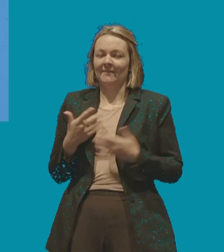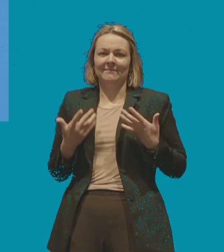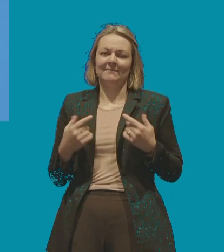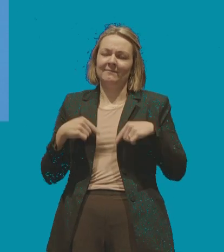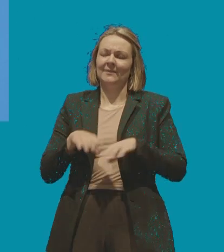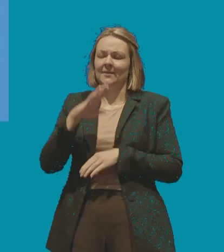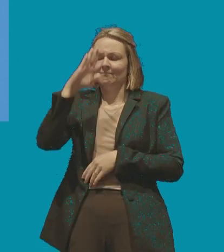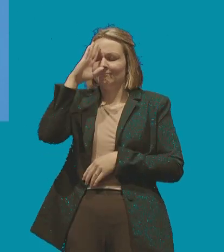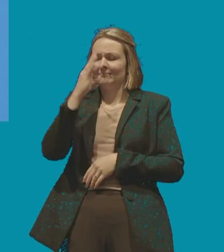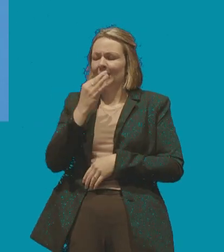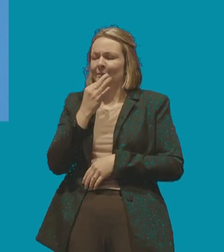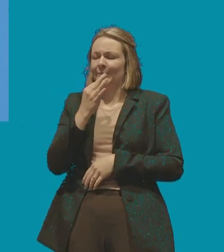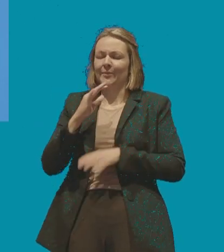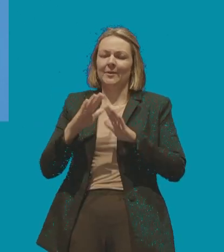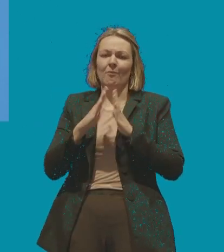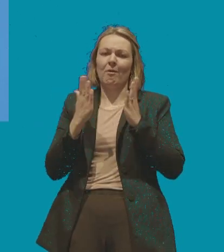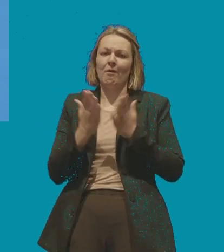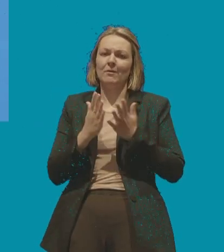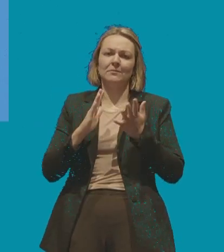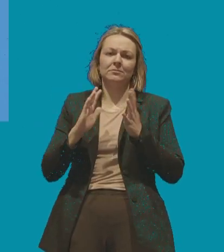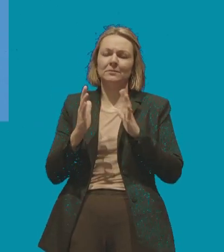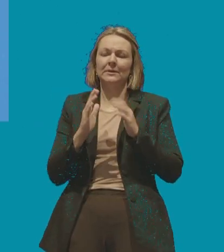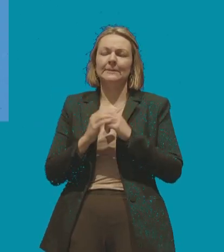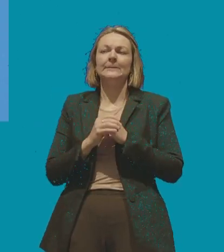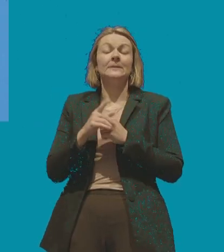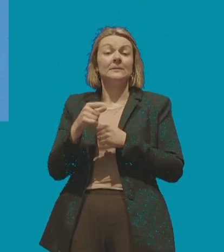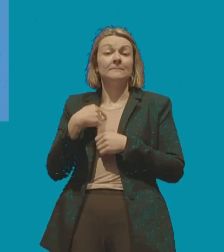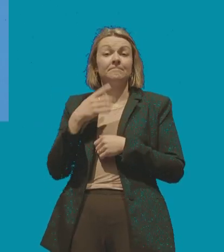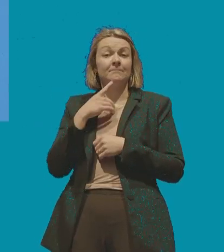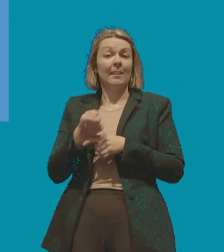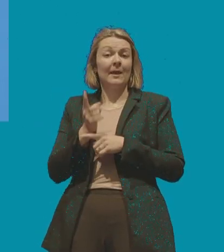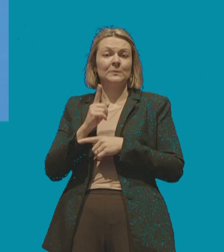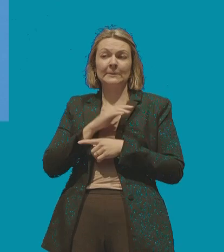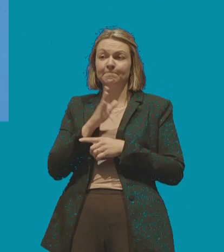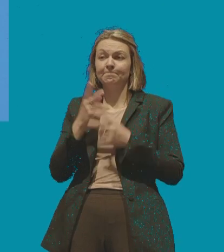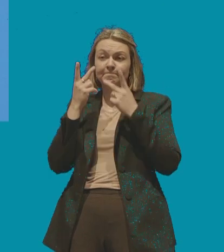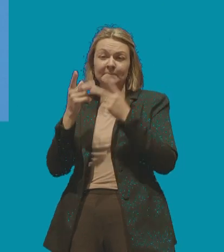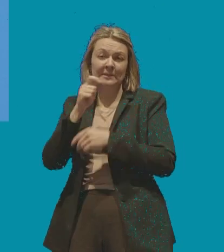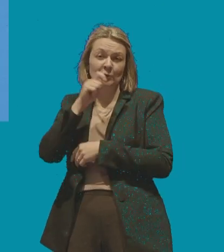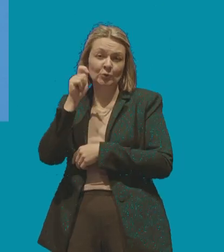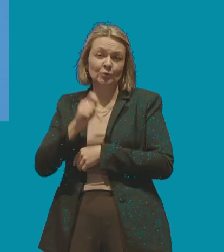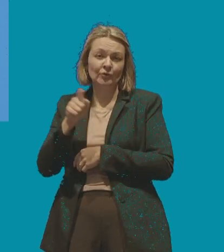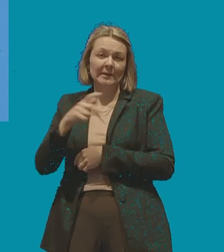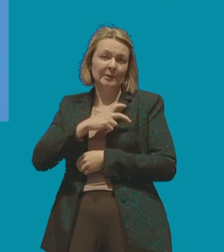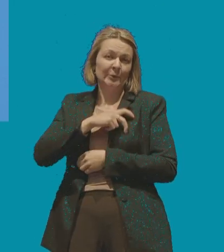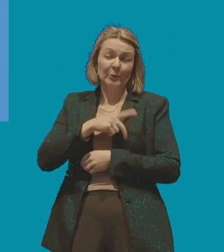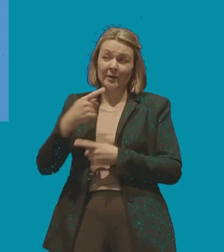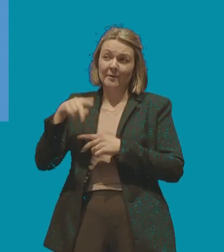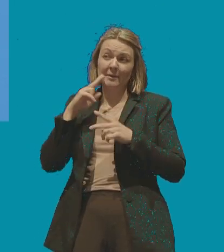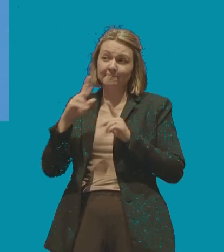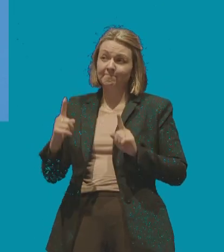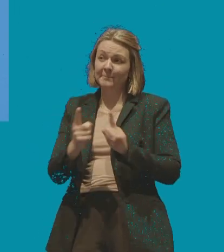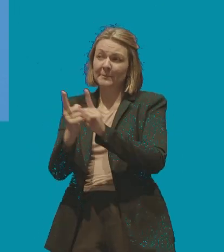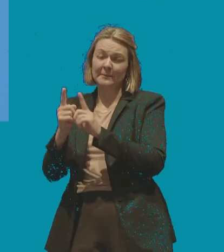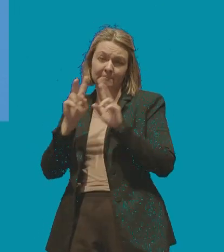dangerous and volatile world. Just last week, I was in Ukraine, meeting Ukrainian trade unions, and I saw for myself the